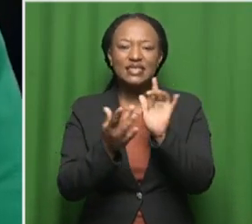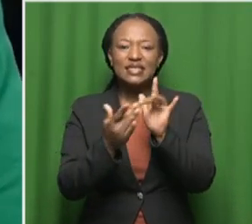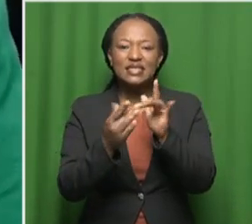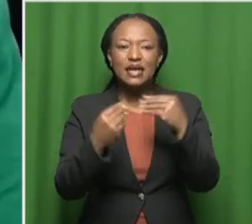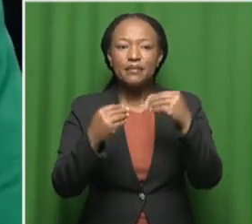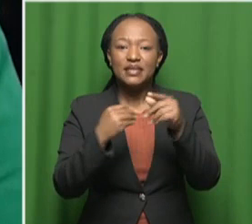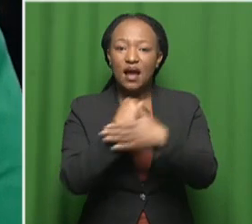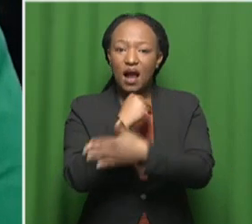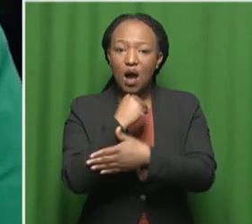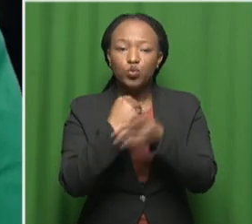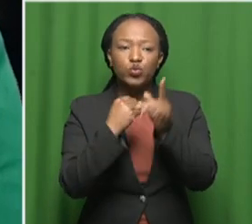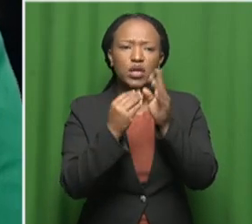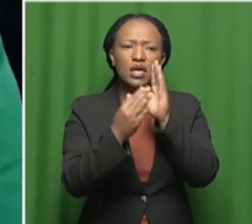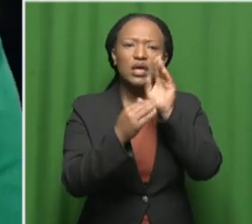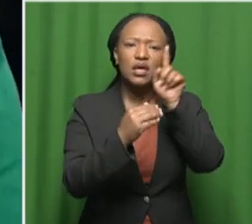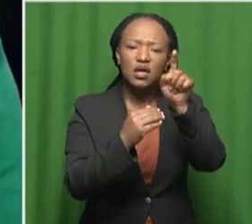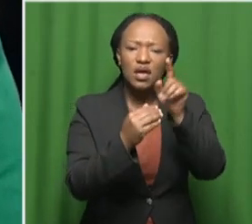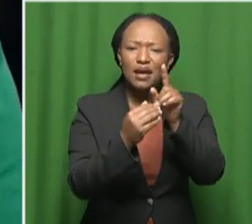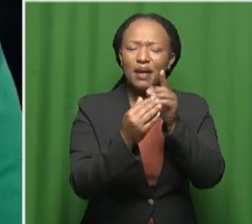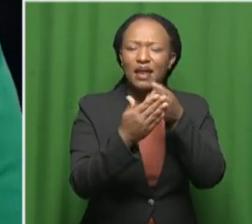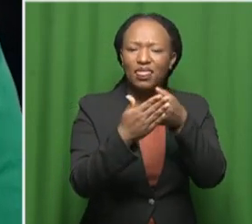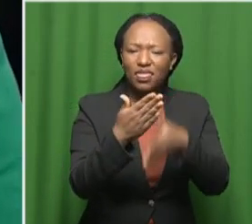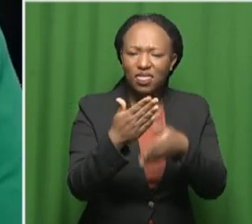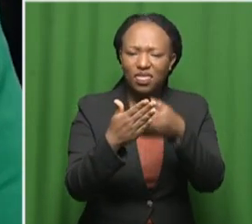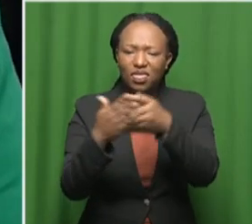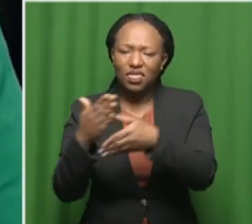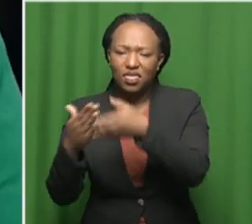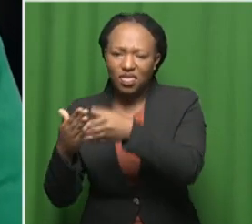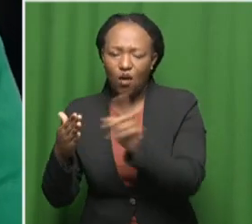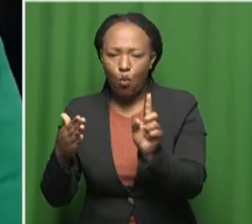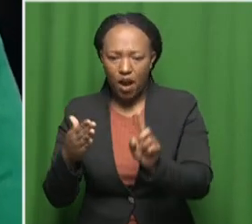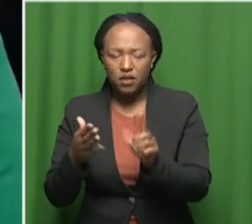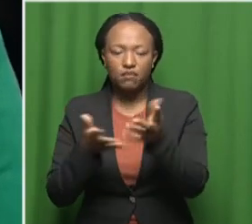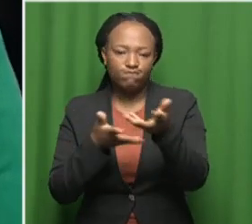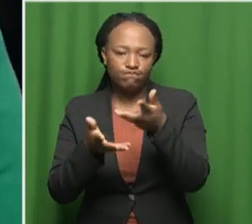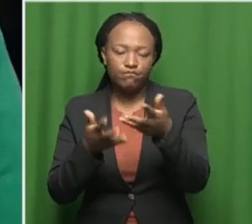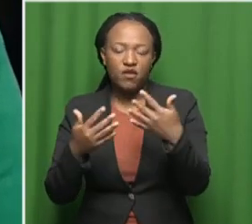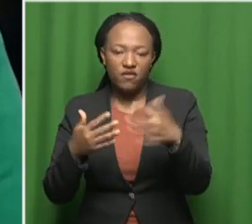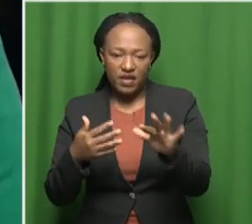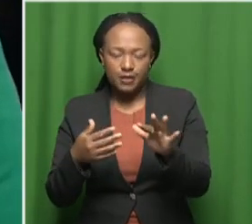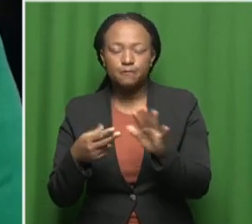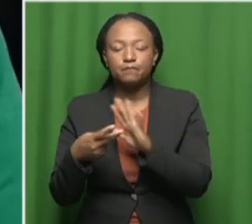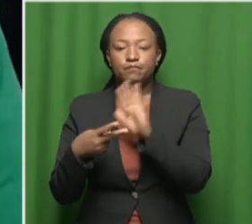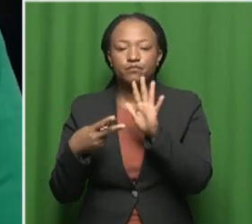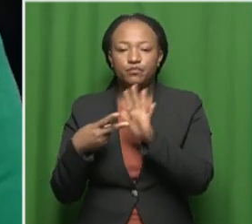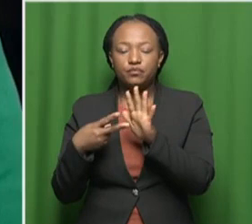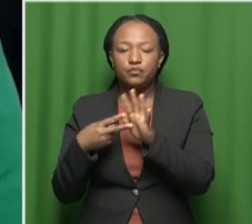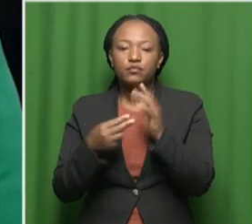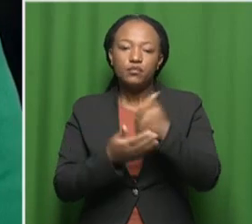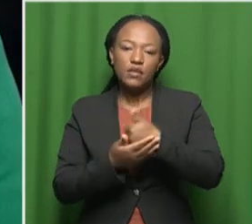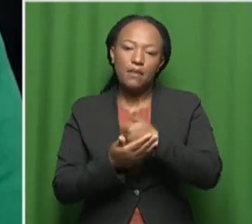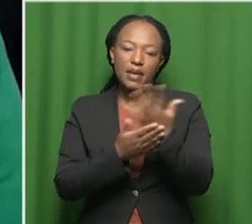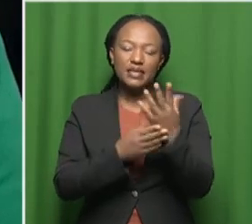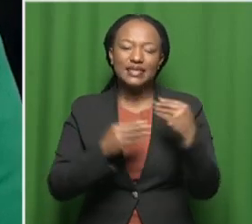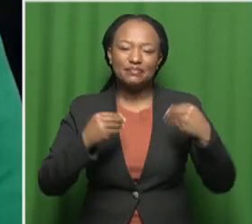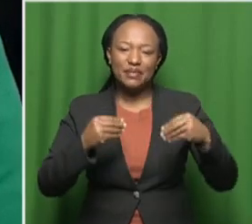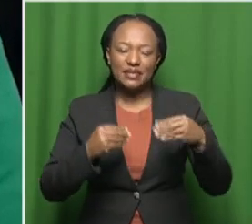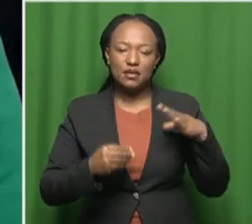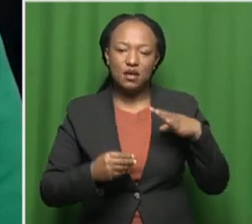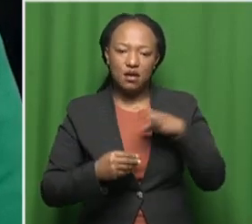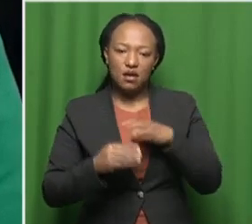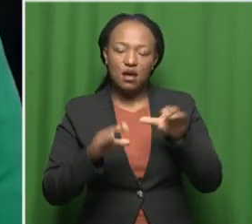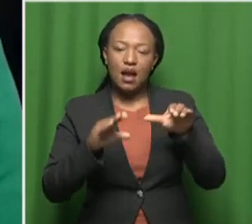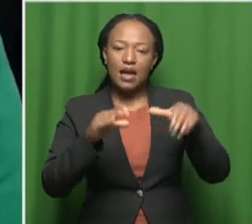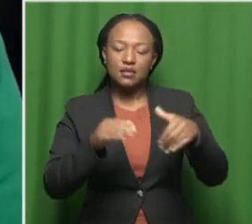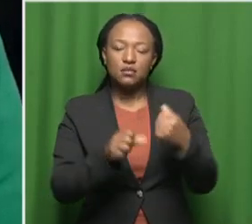is hindering them from being able to trade with other countries? That was the first hurdle. Now we have the BRICS Business Council working with the